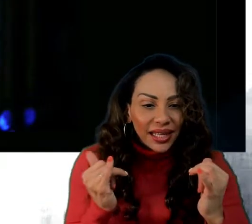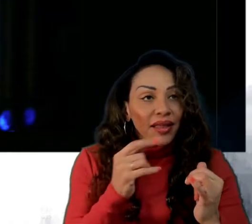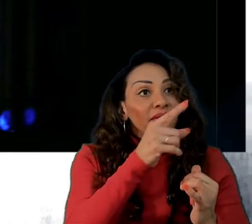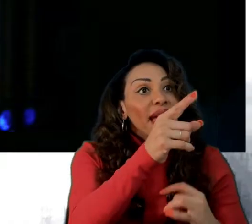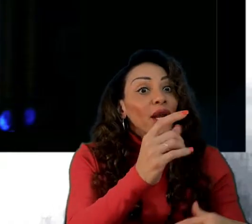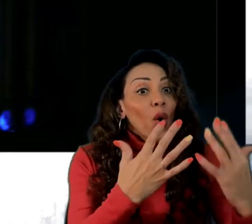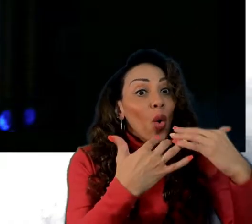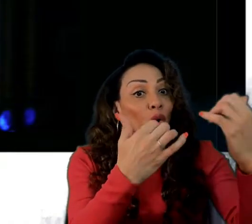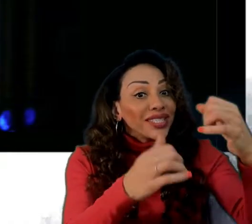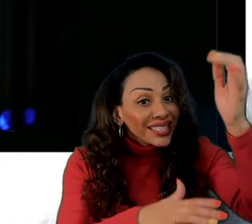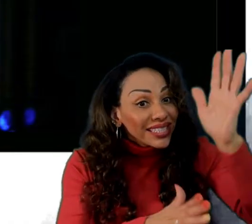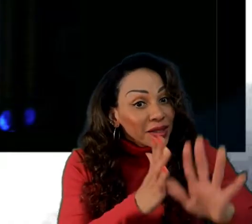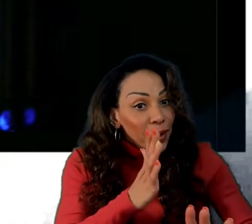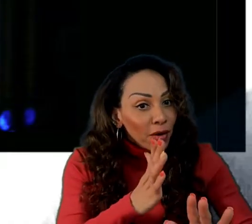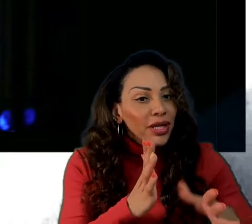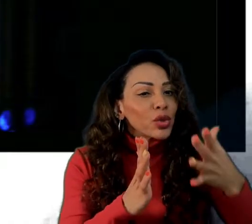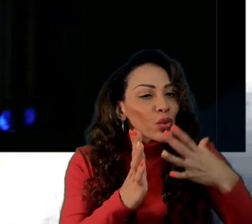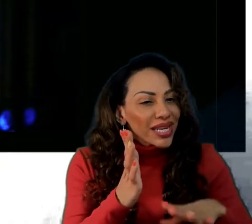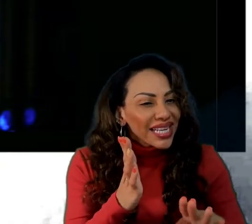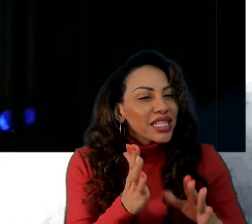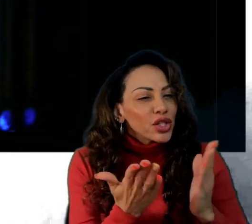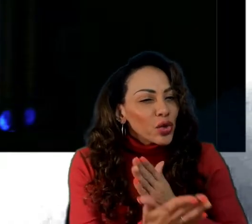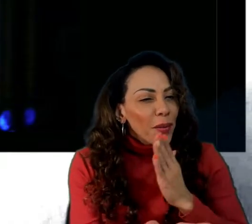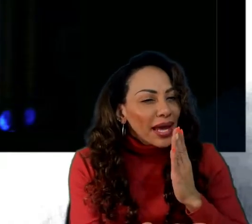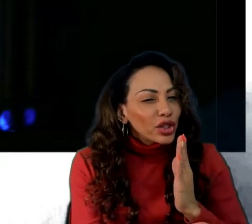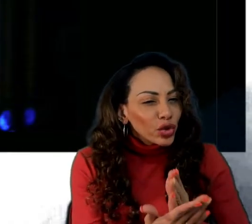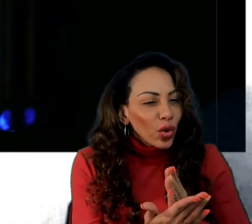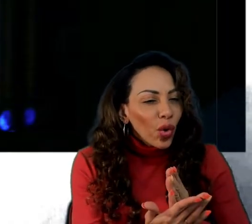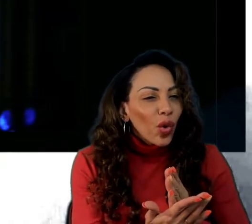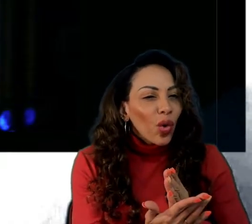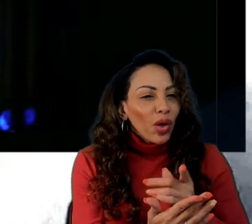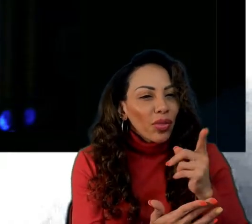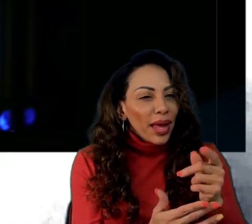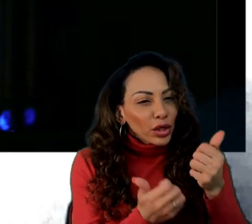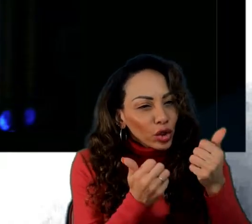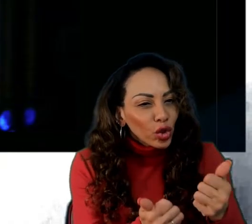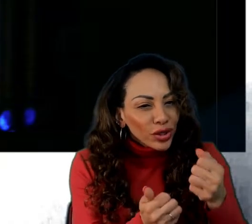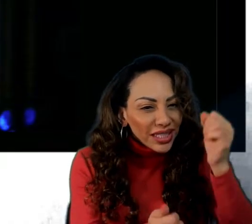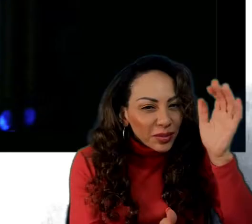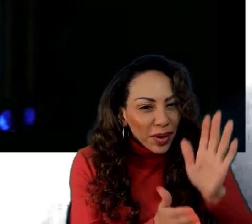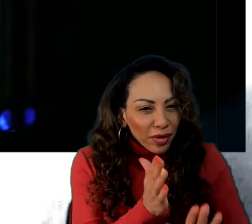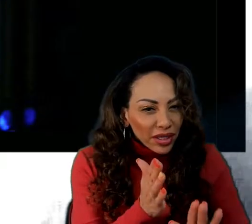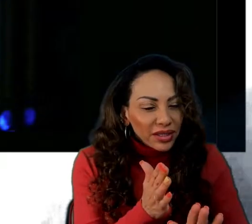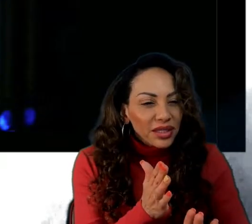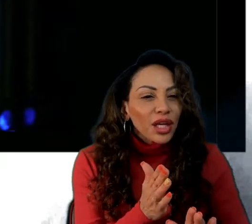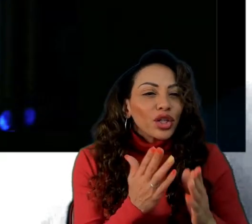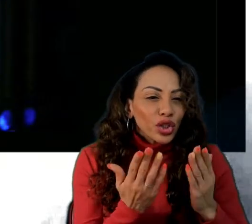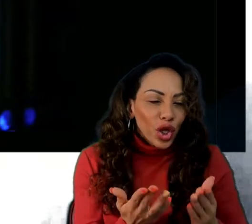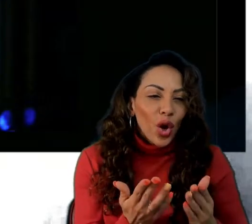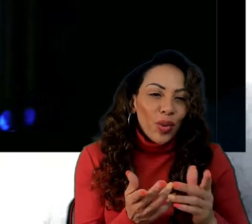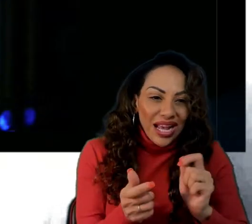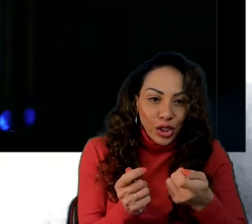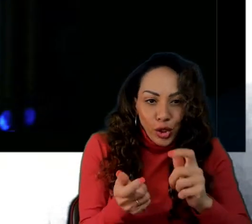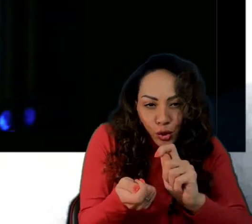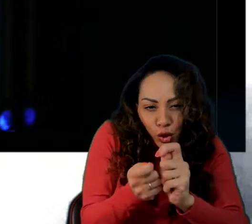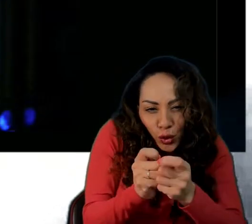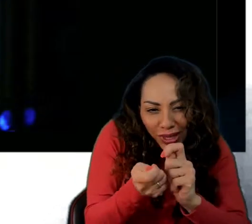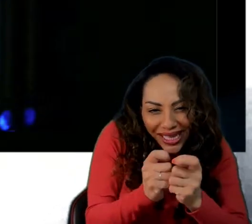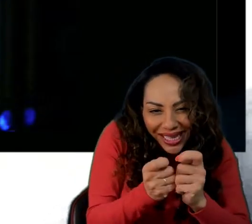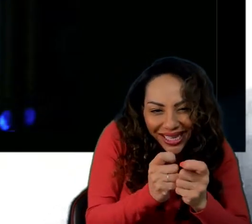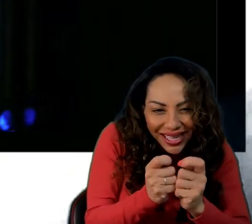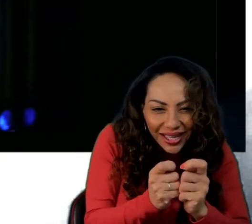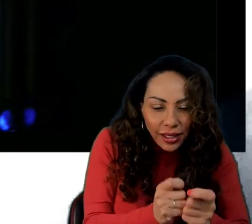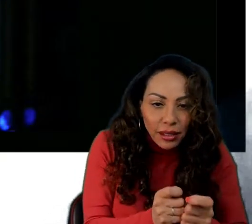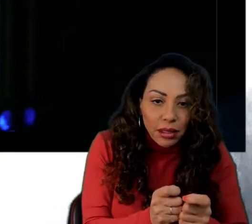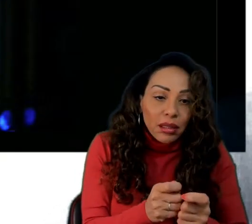had an idea of what we were going for, but after we saw it, we decided to tweak it here and there. And to activate the algae